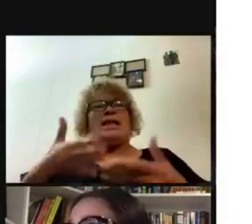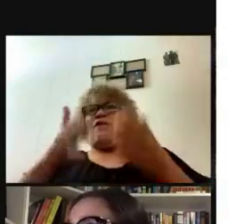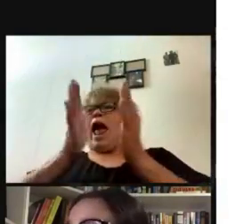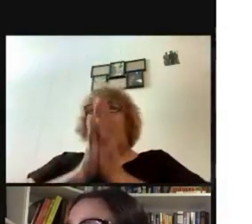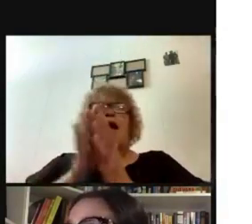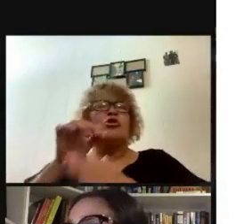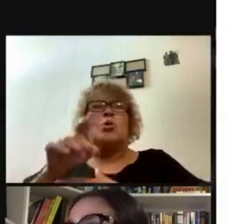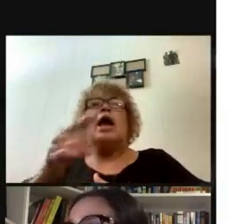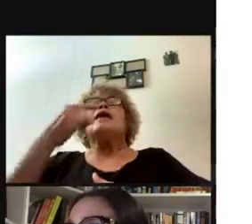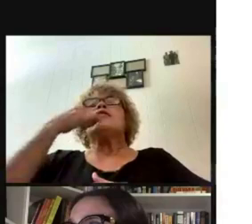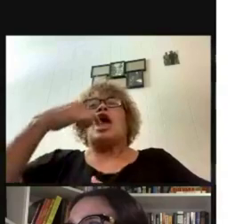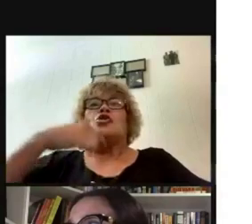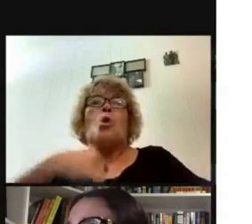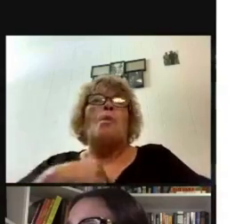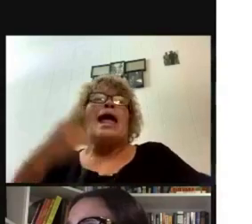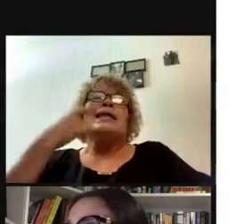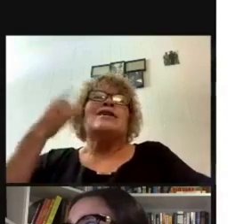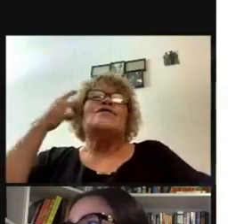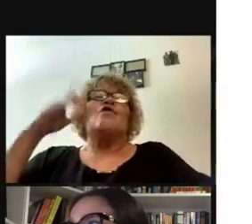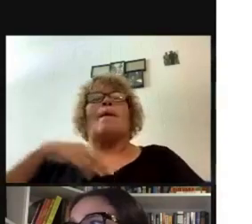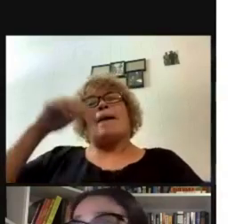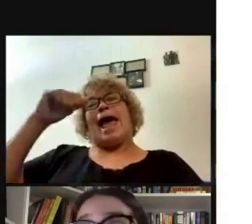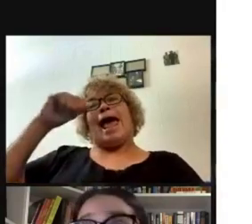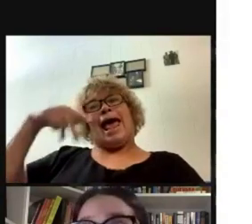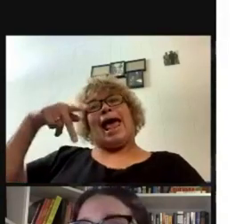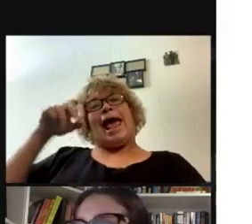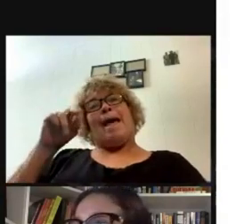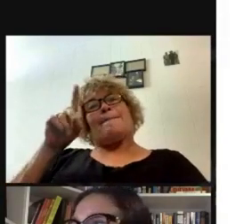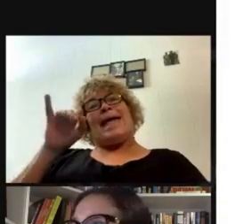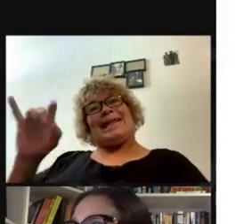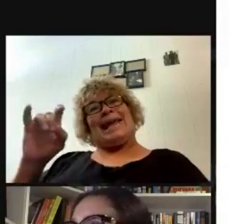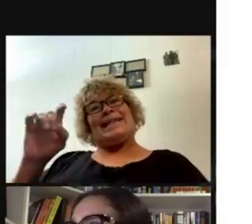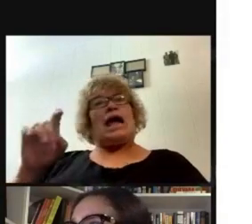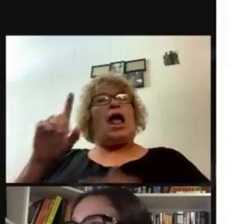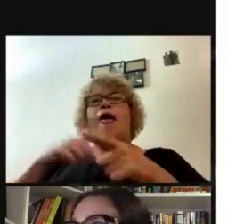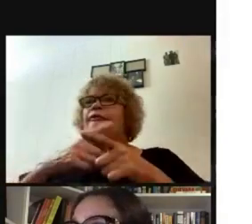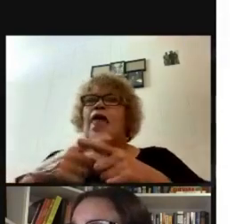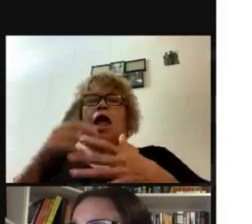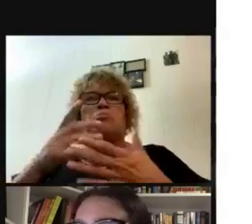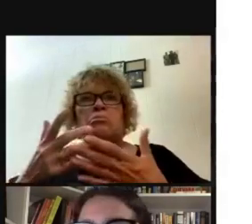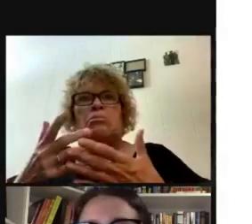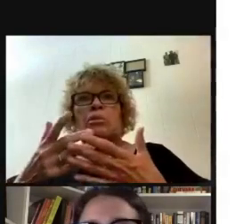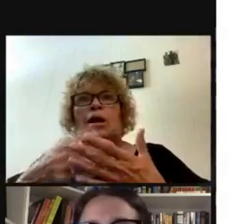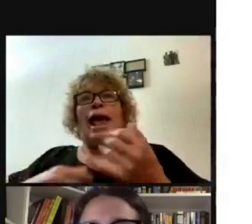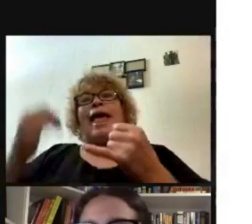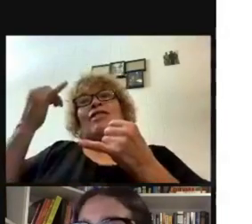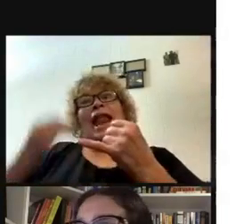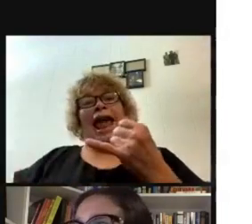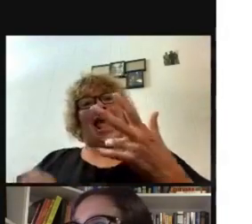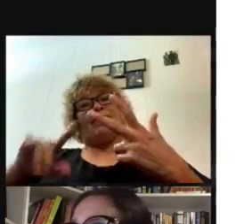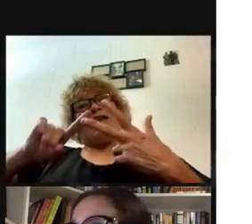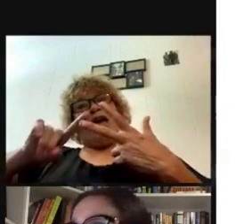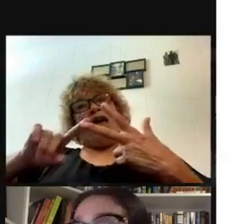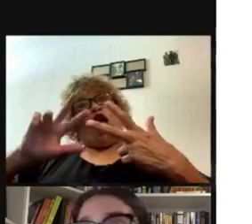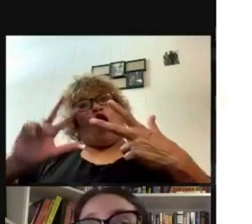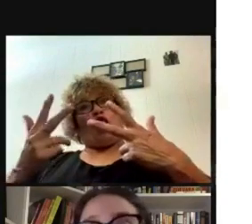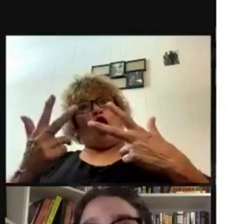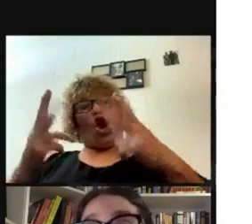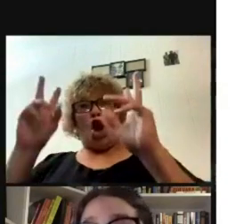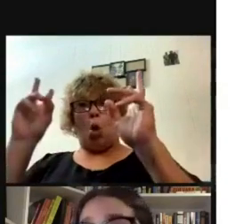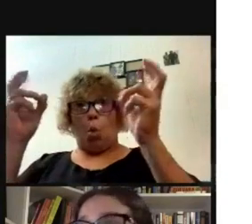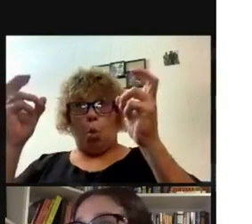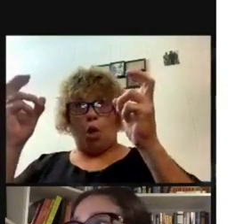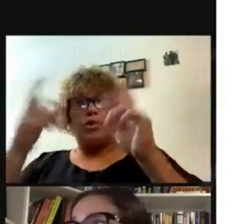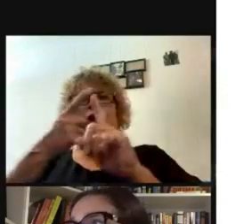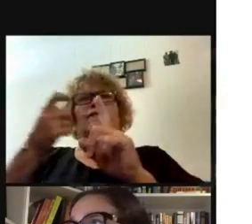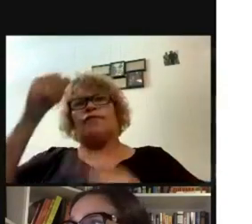about it. They told me that it was just for my appendix, and then they did that to me. And then this last quote that I'll share comes